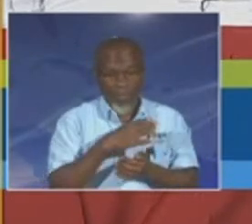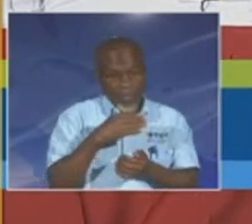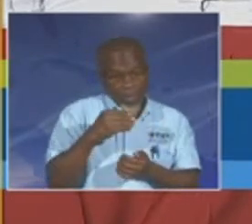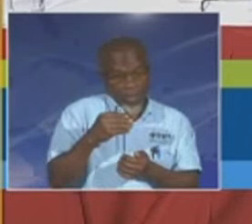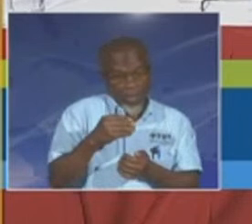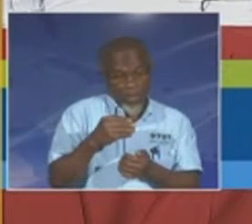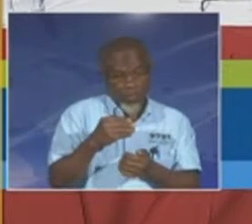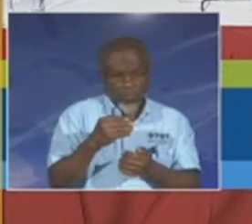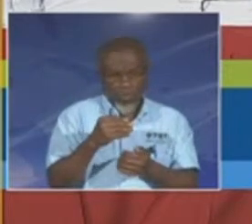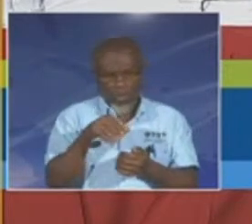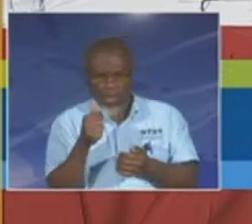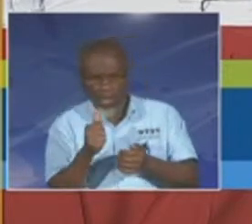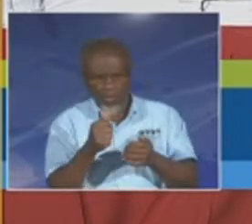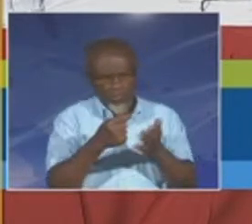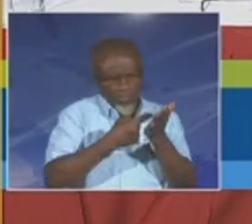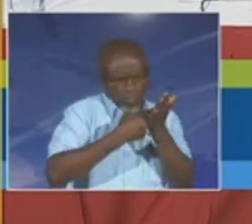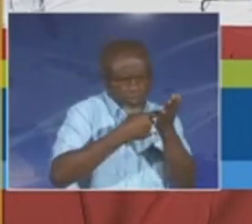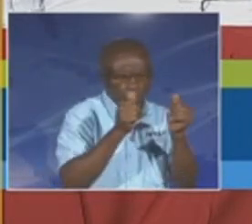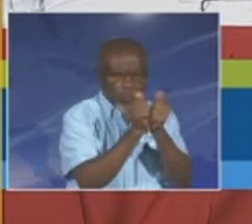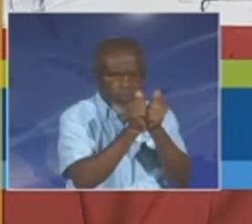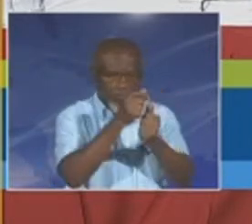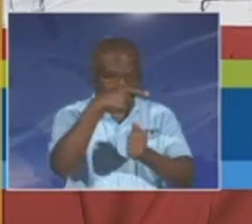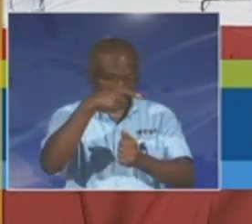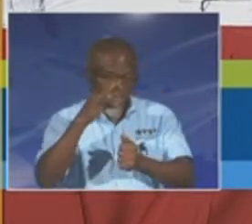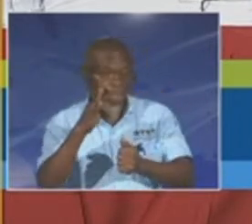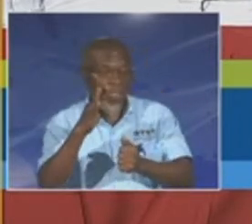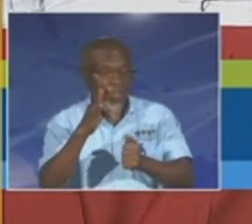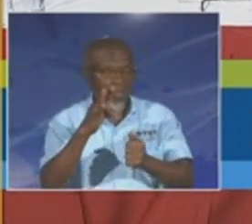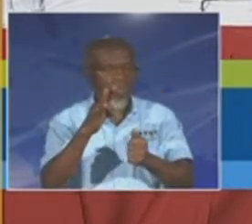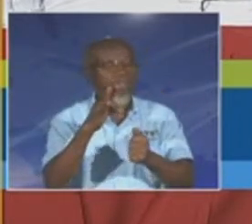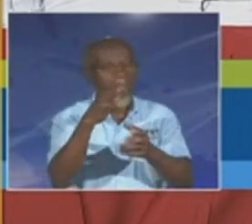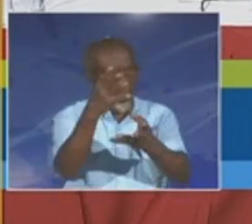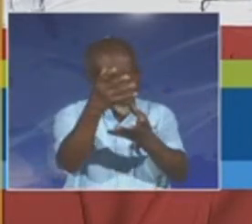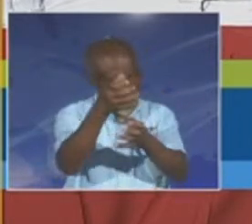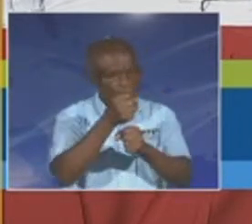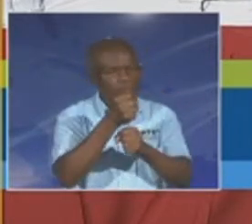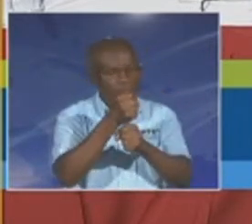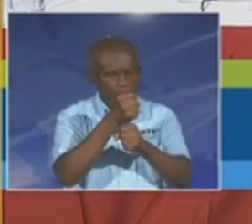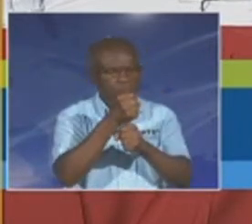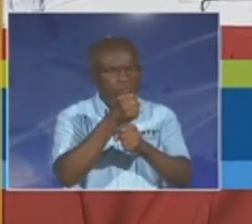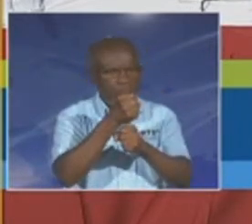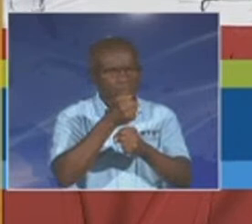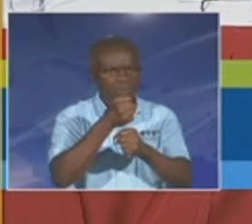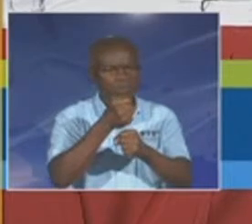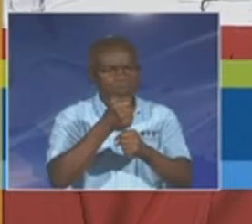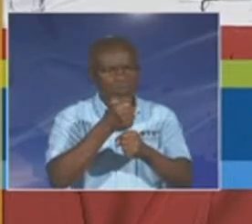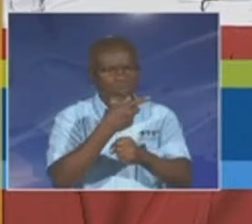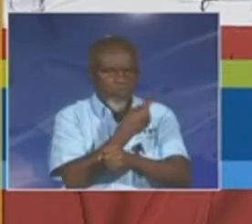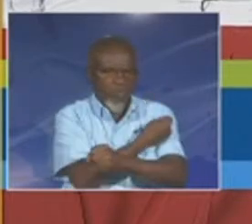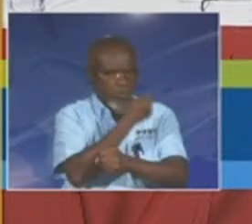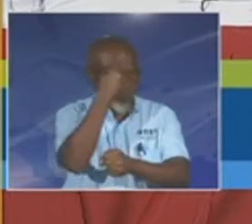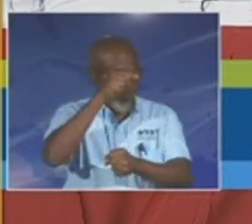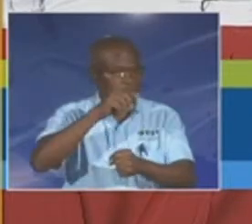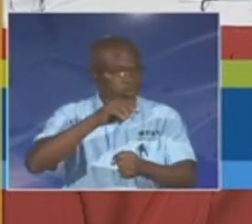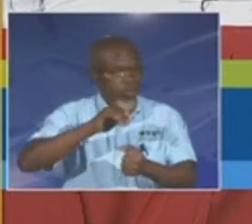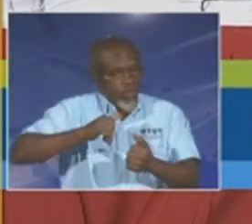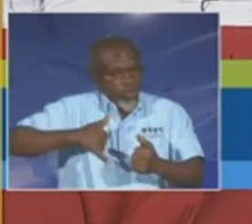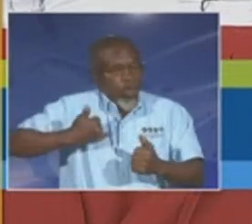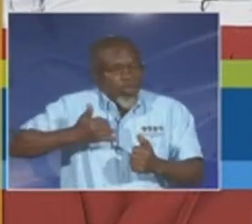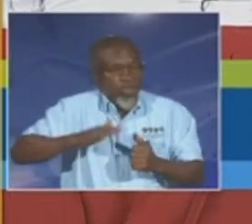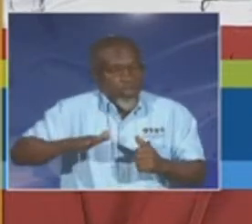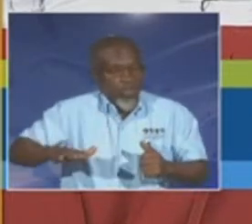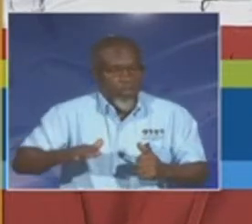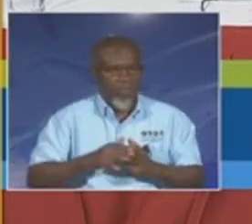with Pfizer, for which we have an NDA in place. So those are the two main measures we're looking at to get them here as quickly as we can. We